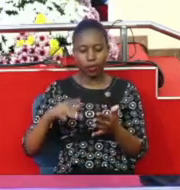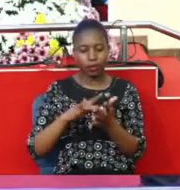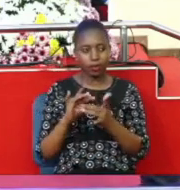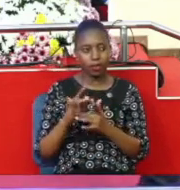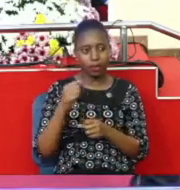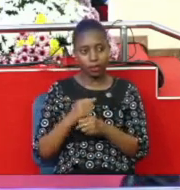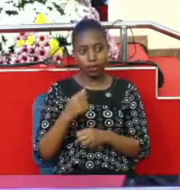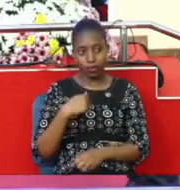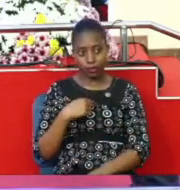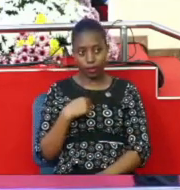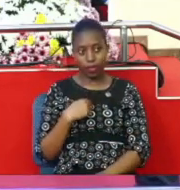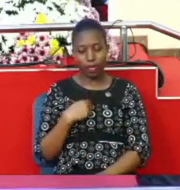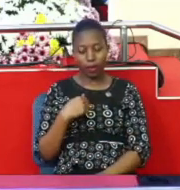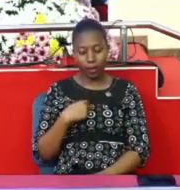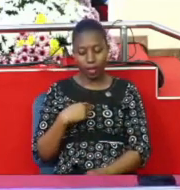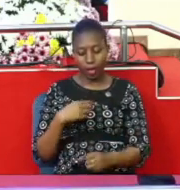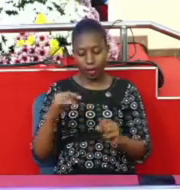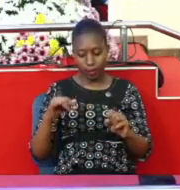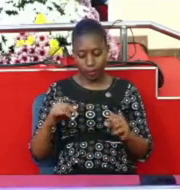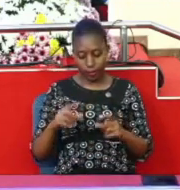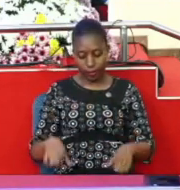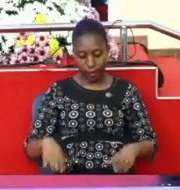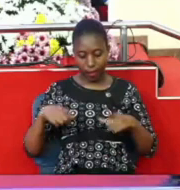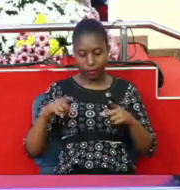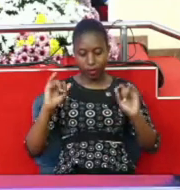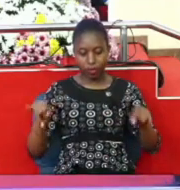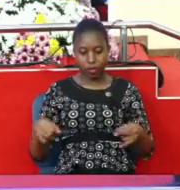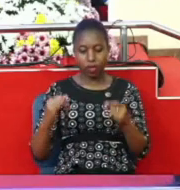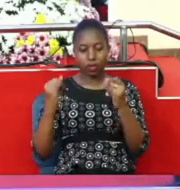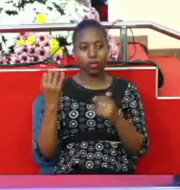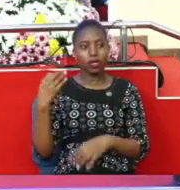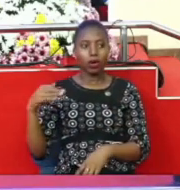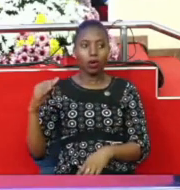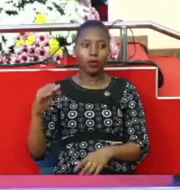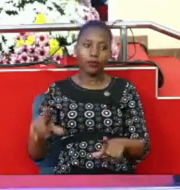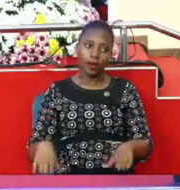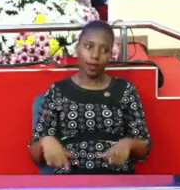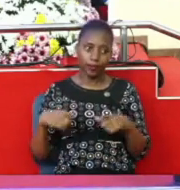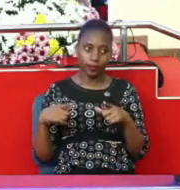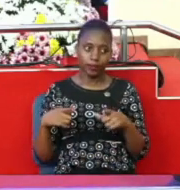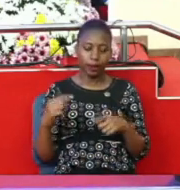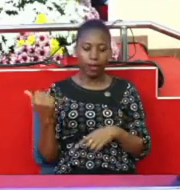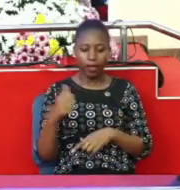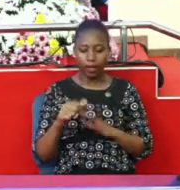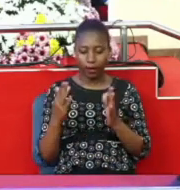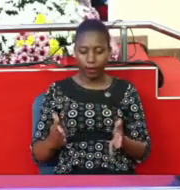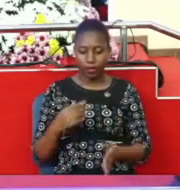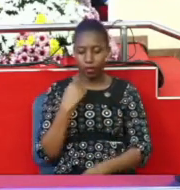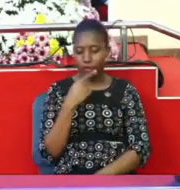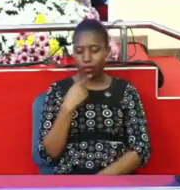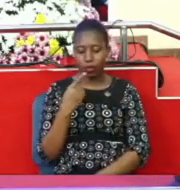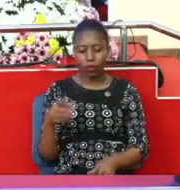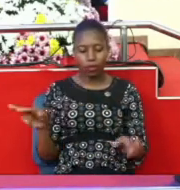life. So therefore, to the one who is willing to believe in Jesus, to the one who is ready to